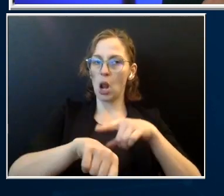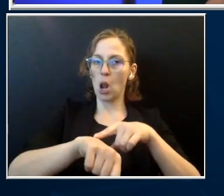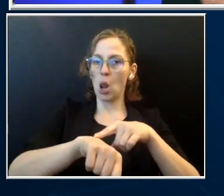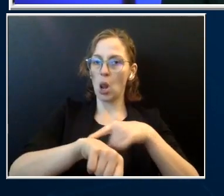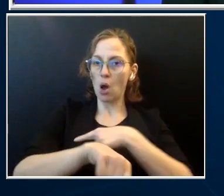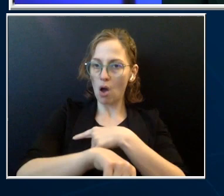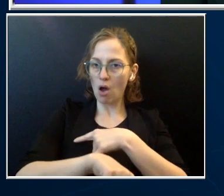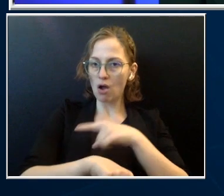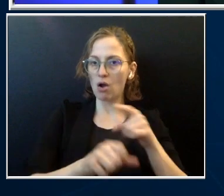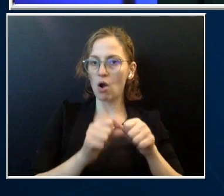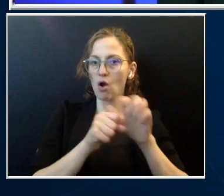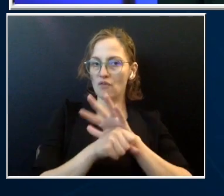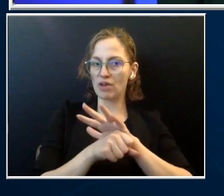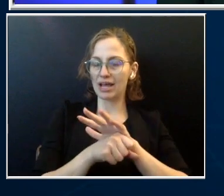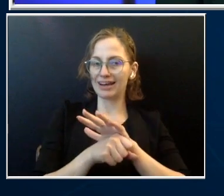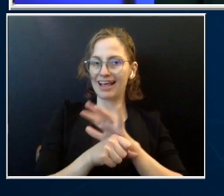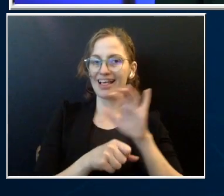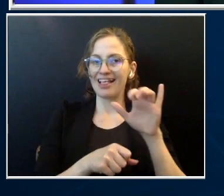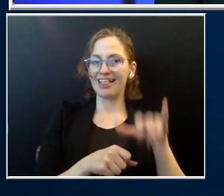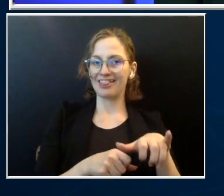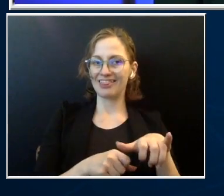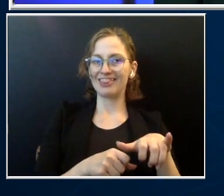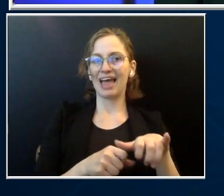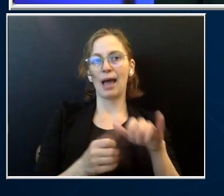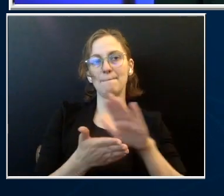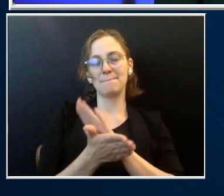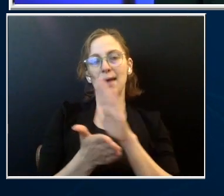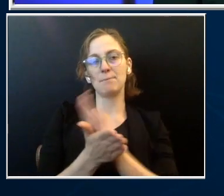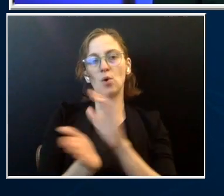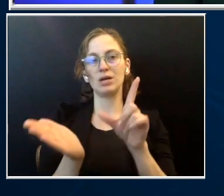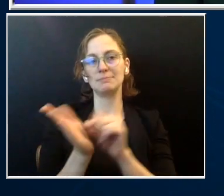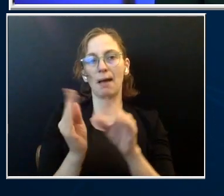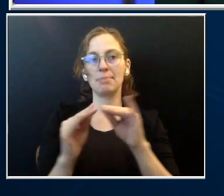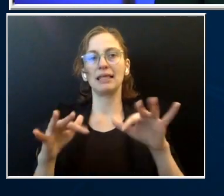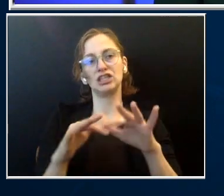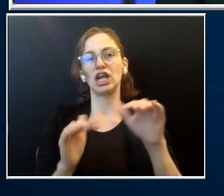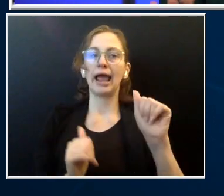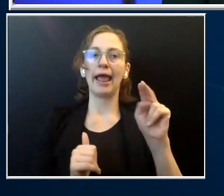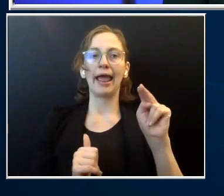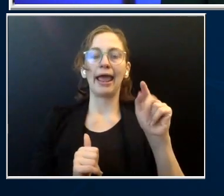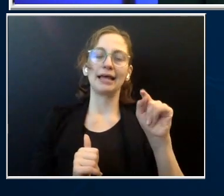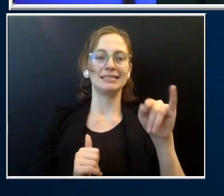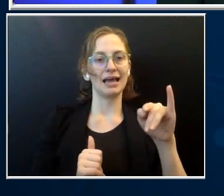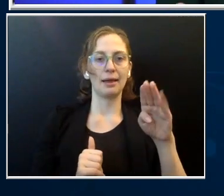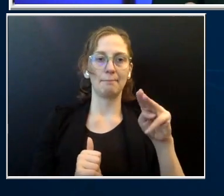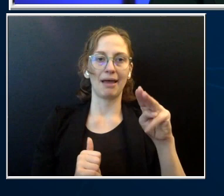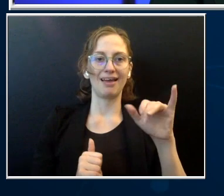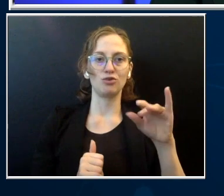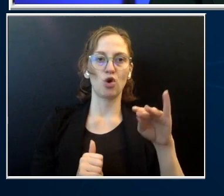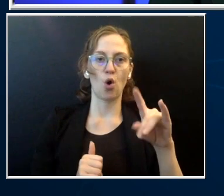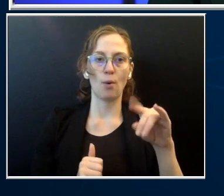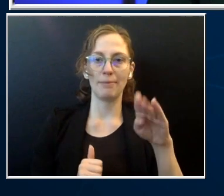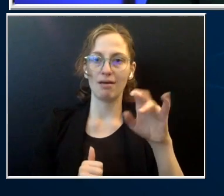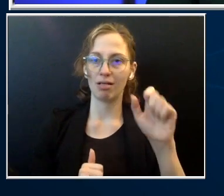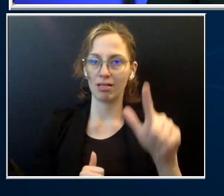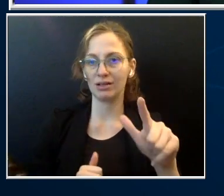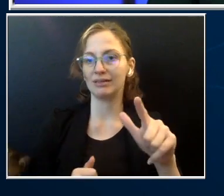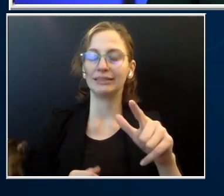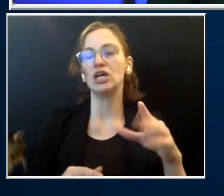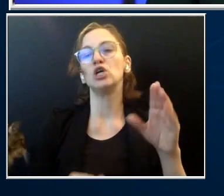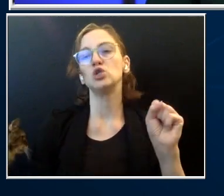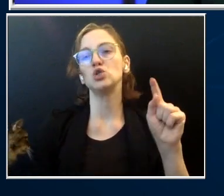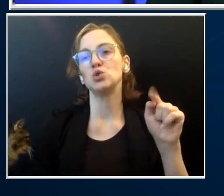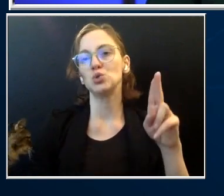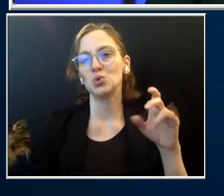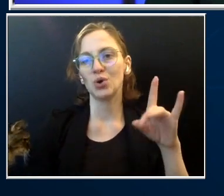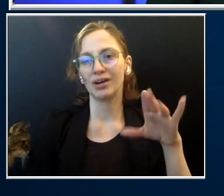I'm going to try this, Antimicrobial Stewardship and Healthcare Epidemiology. Yeah. So long story short, 2 vaccine doses